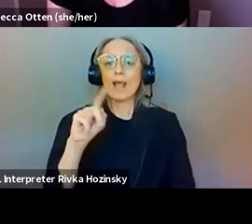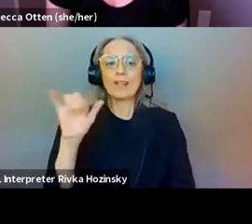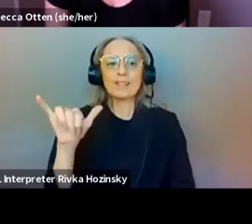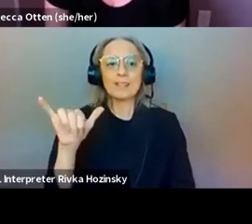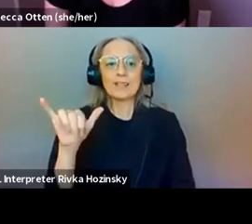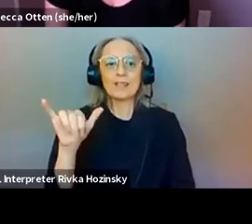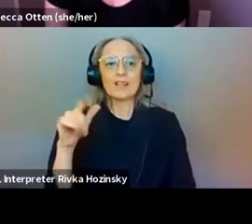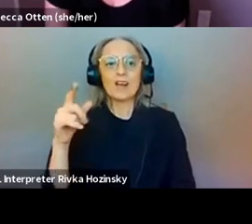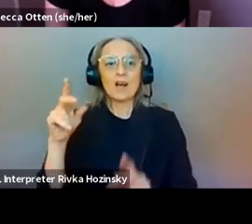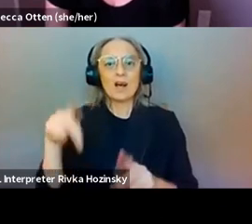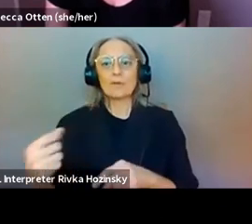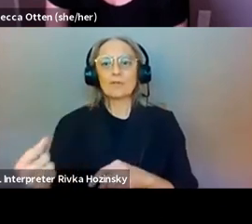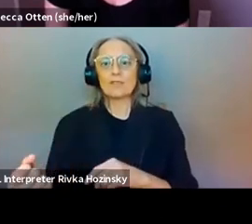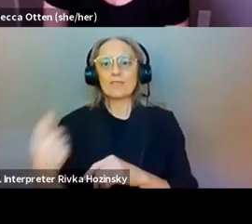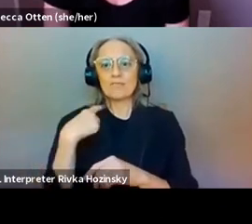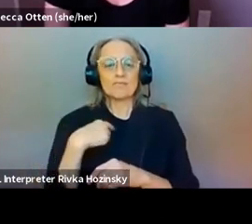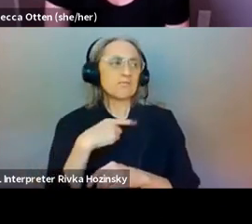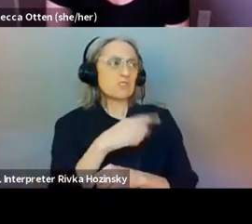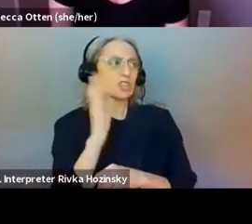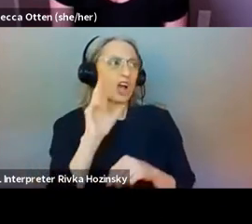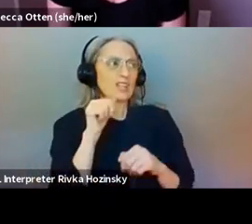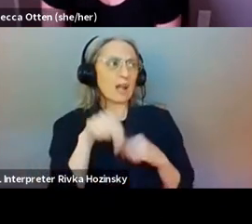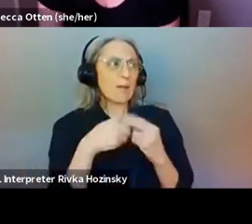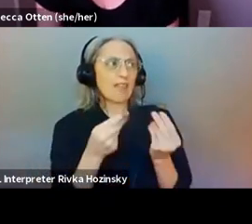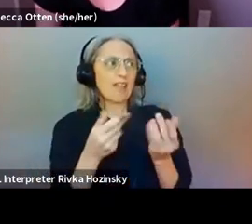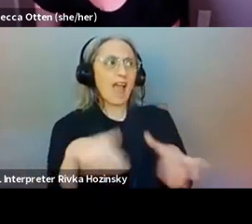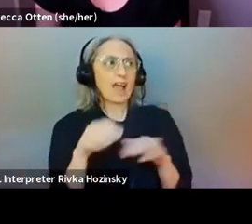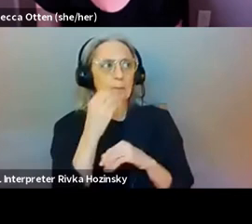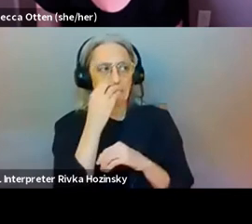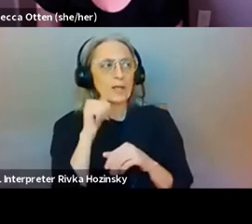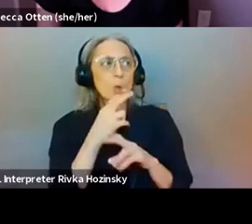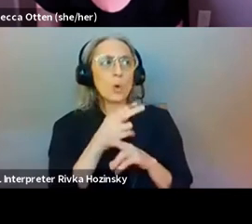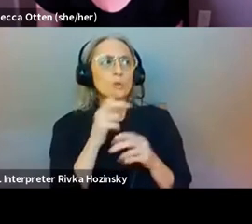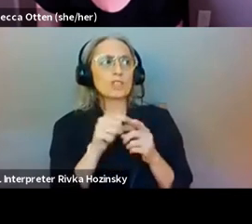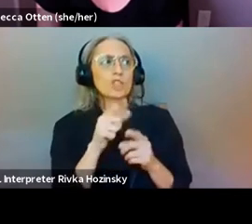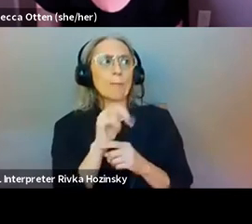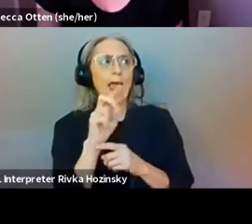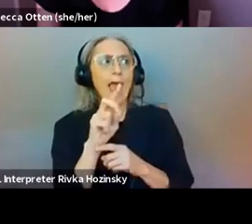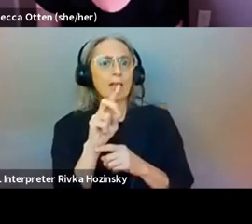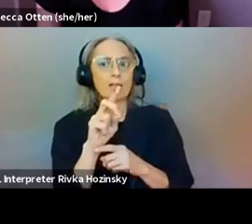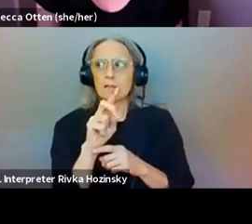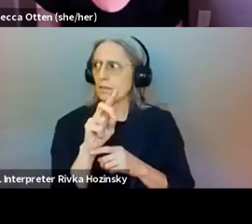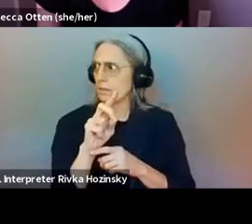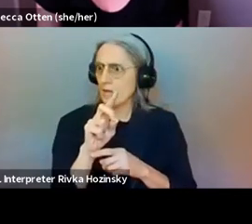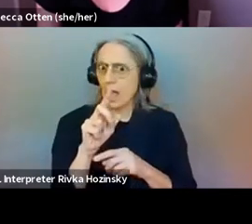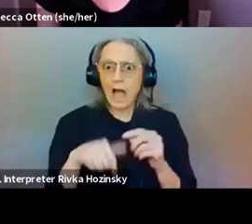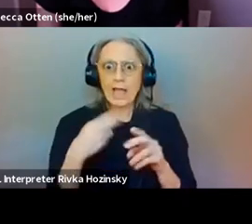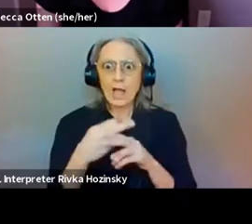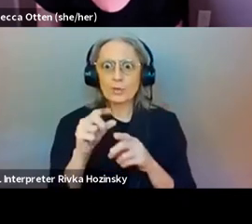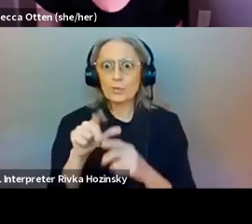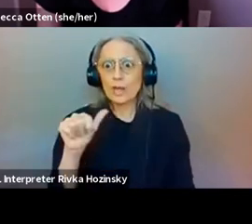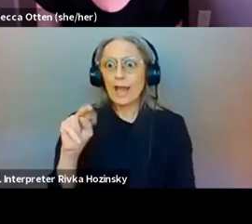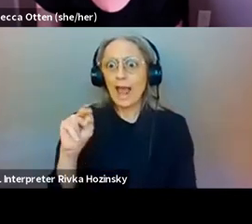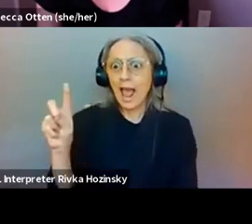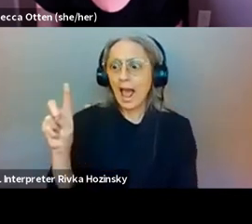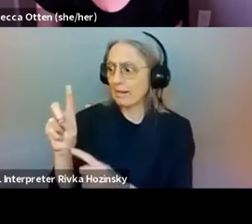your talk is not about the land, so we don't want you to use that term." And I was horrified. I'm like, "What do you mean I can't use this term? You know, this is part of